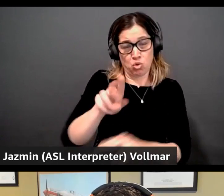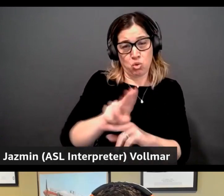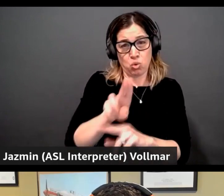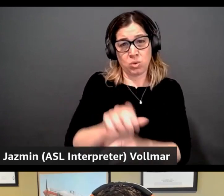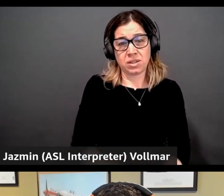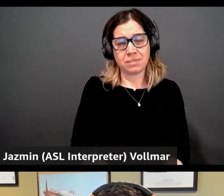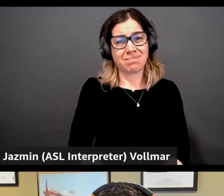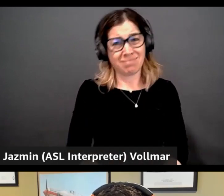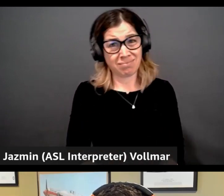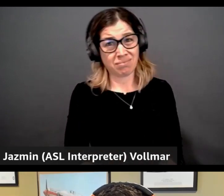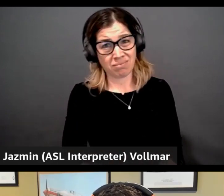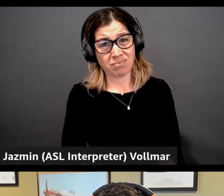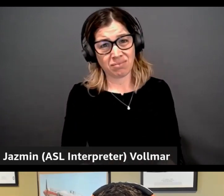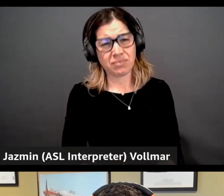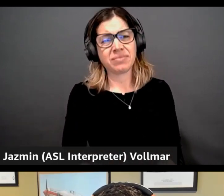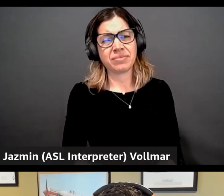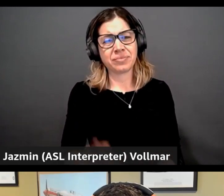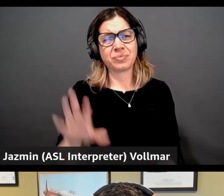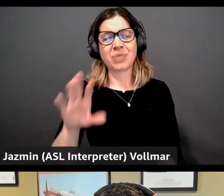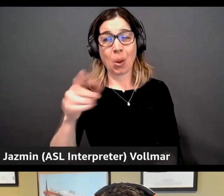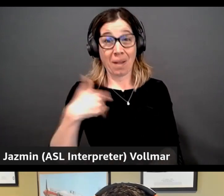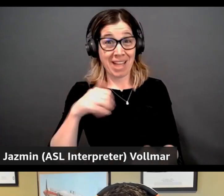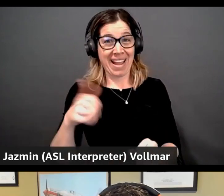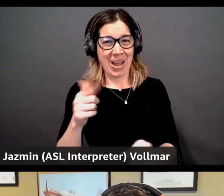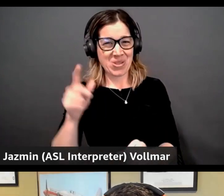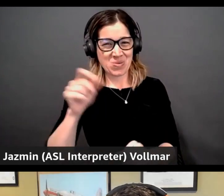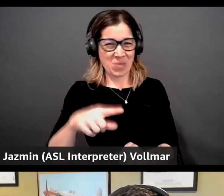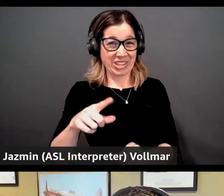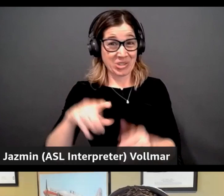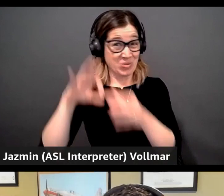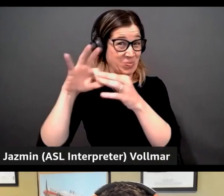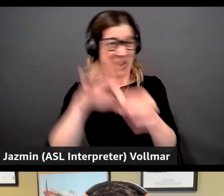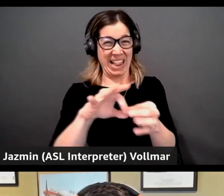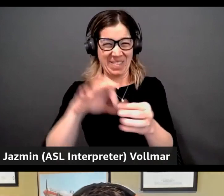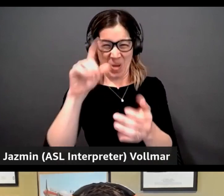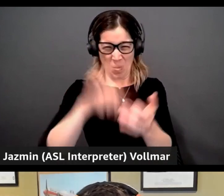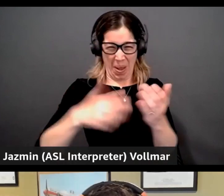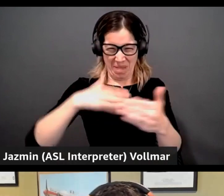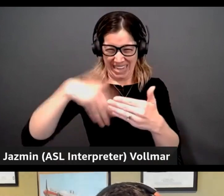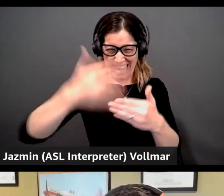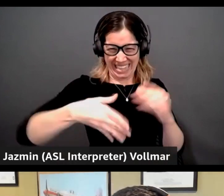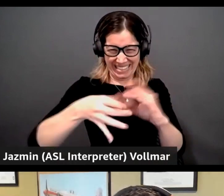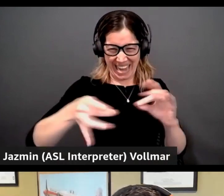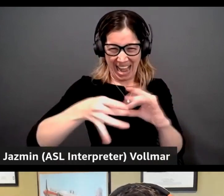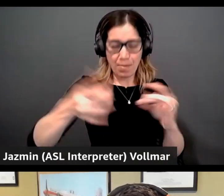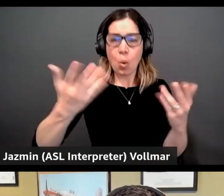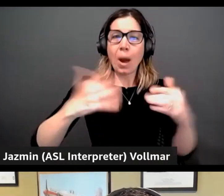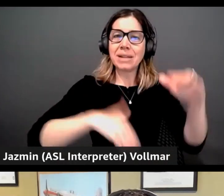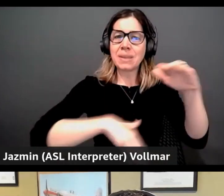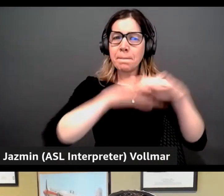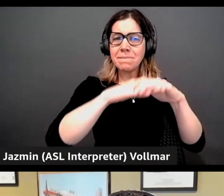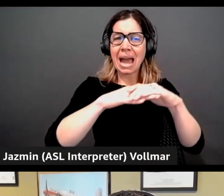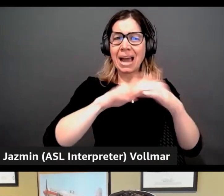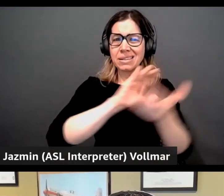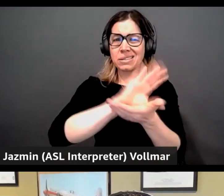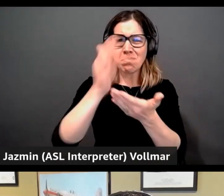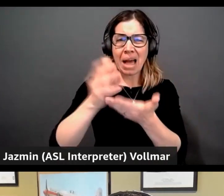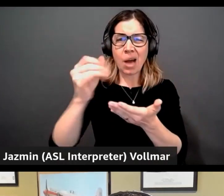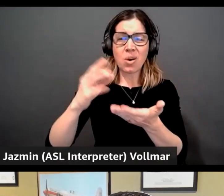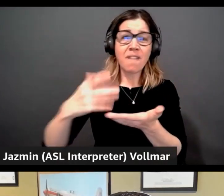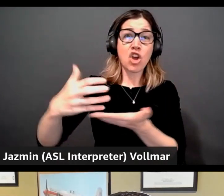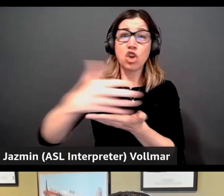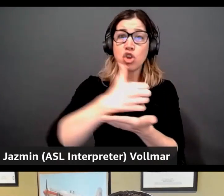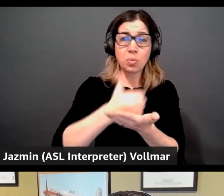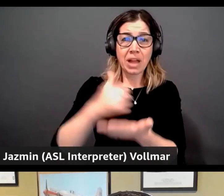Yeah. So we got another question, which is actually relevant to what I was going to say next, which is what's the max amount of accumulated qubits